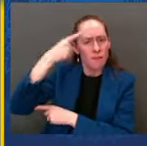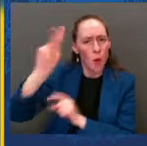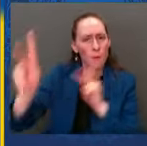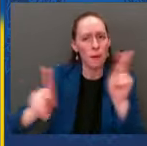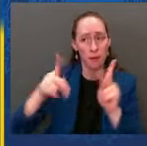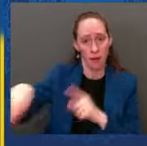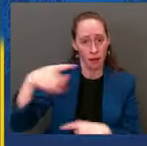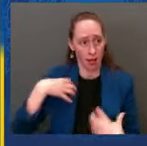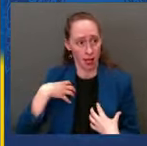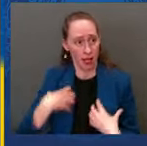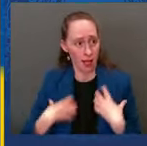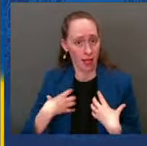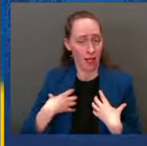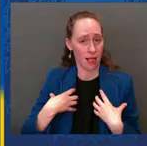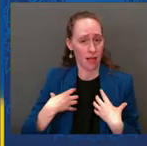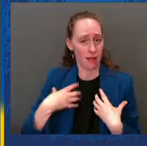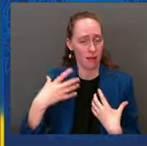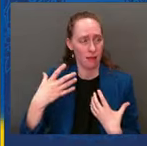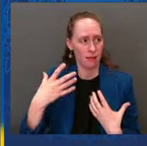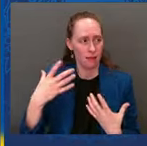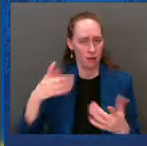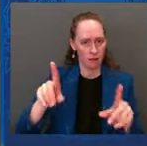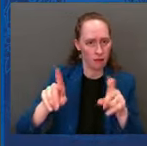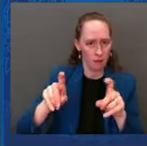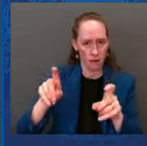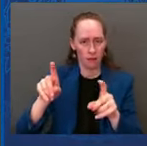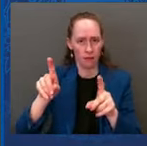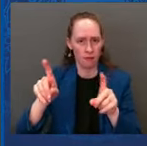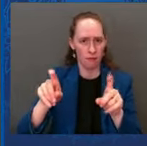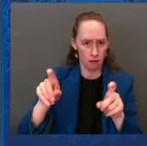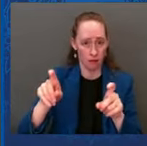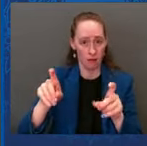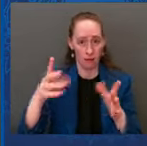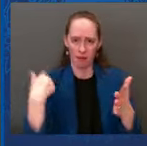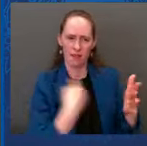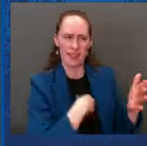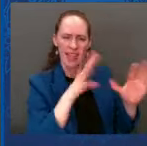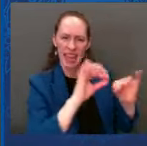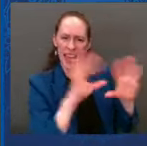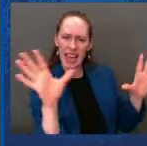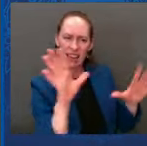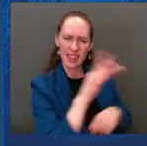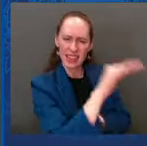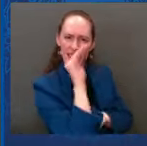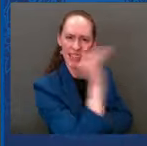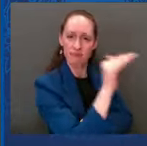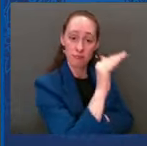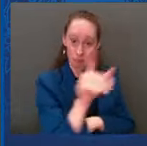we look the other way? Would we be strong, or would we be weak?